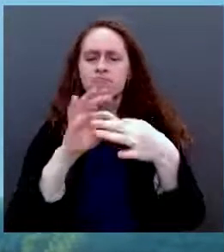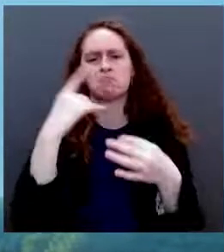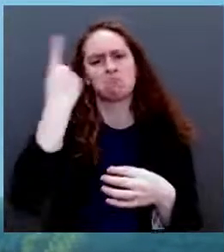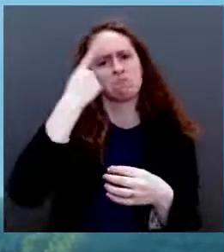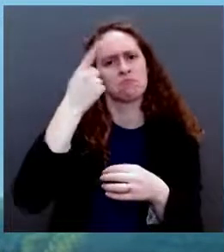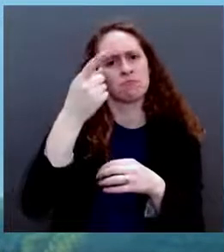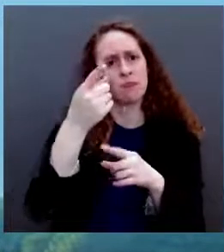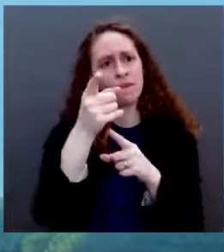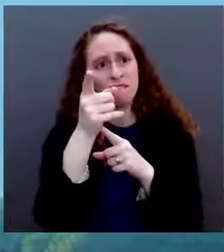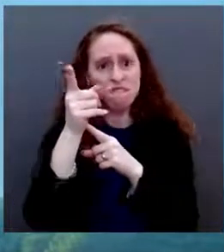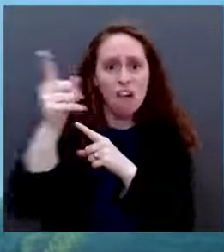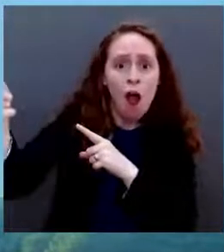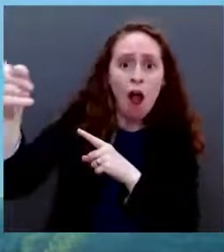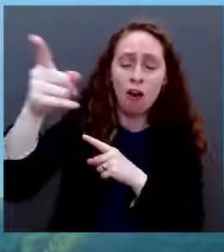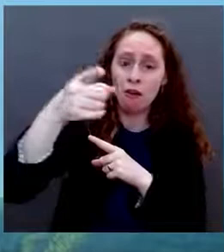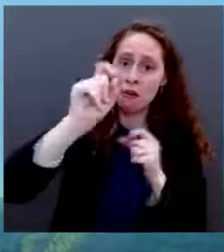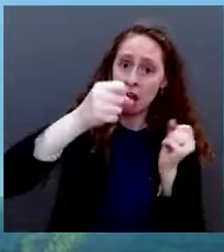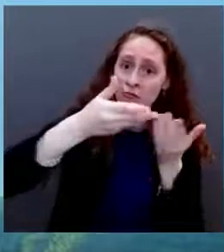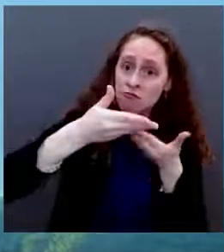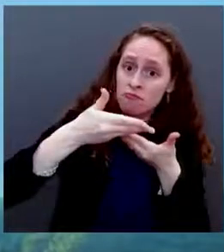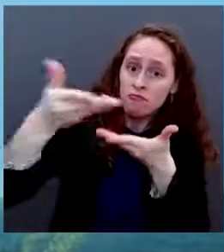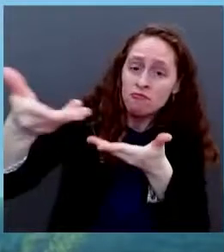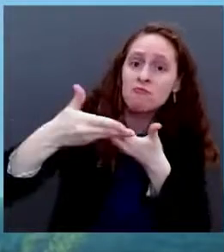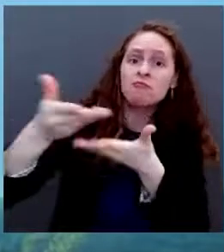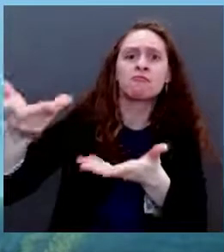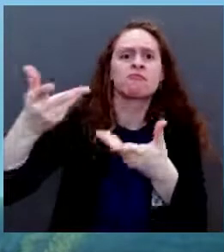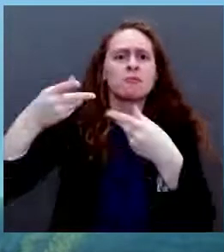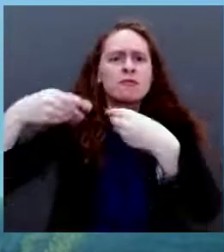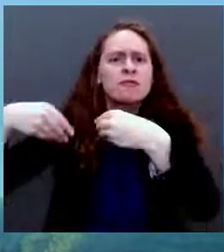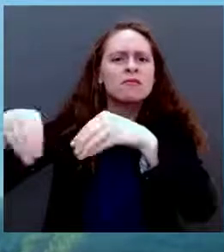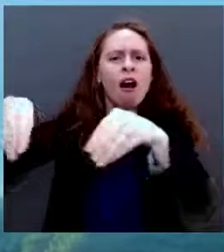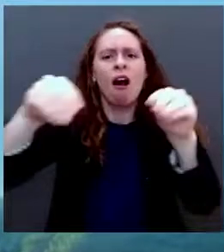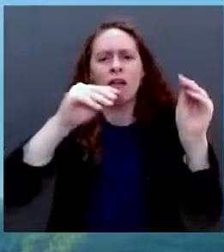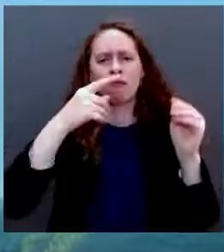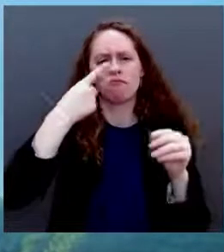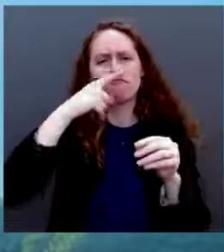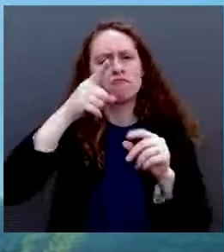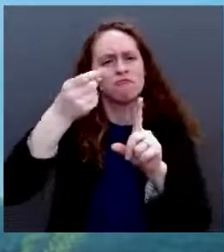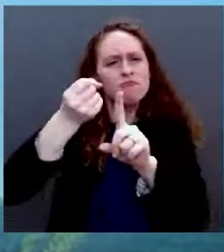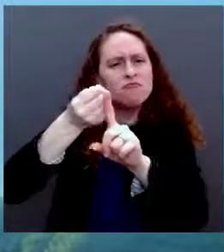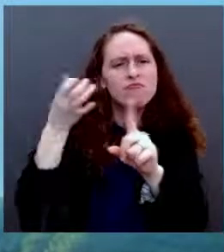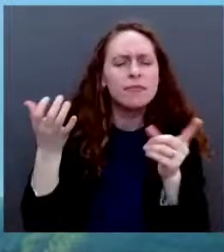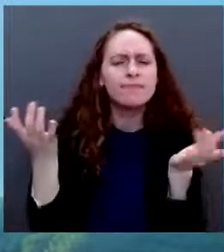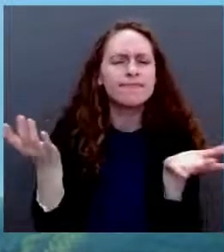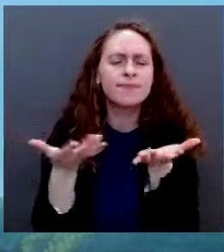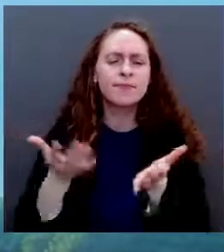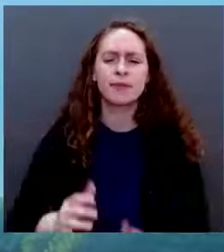them? Well, if we sell the cattle to the big four